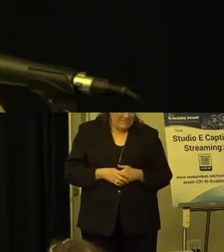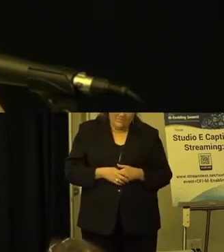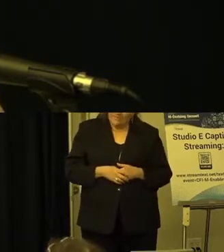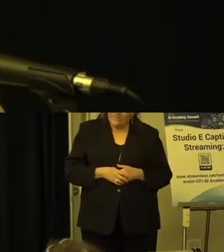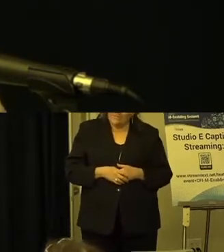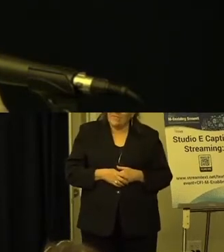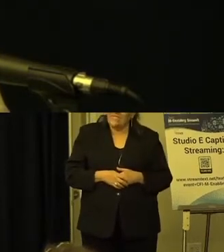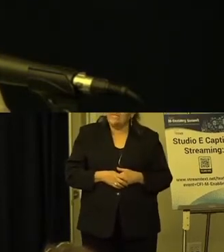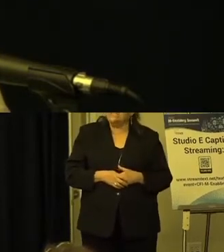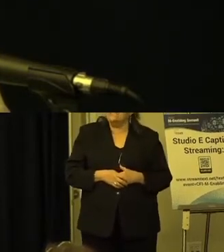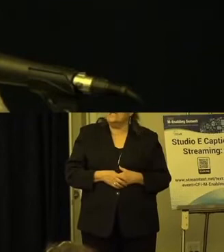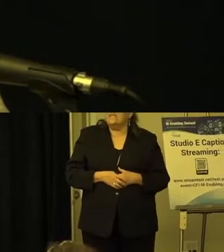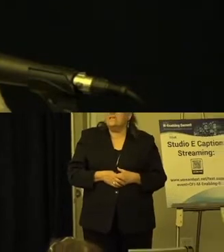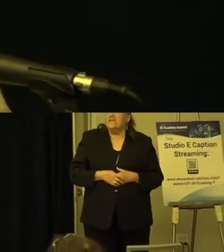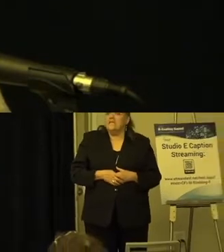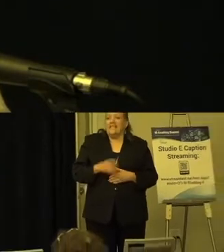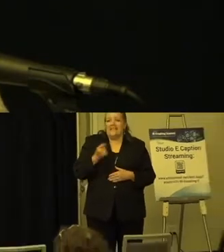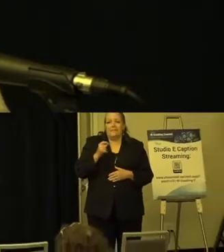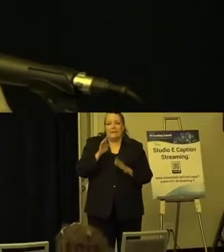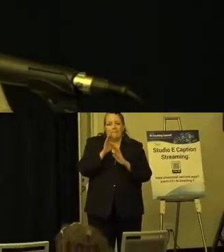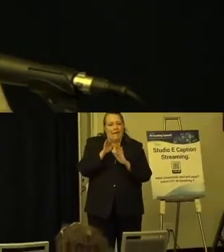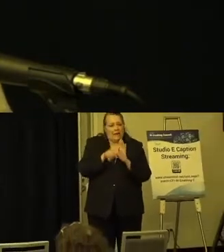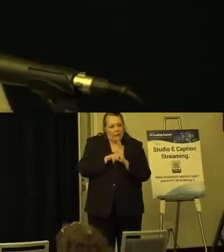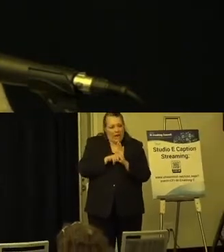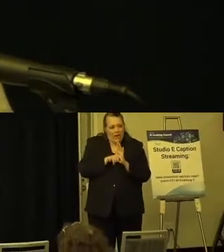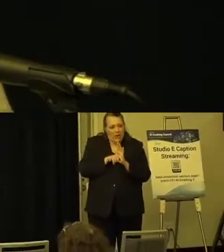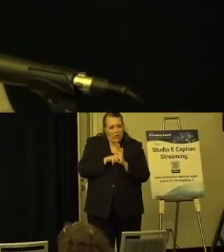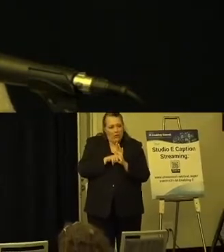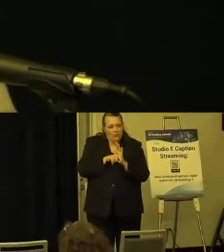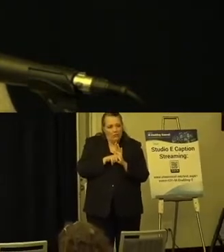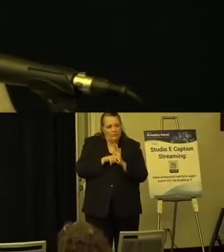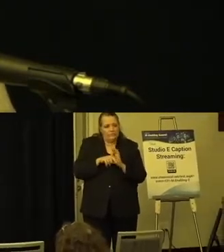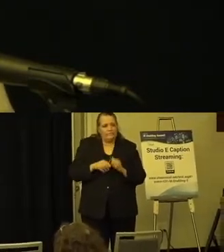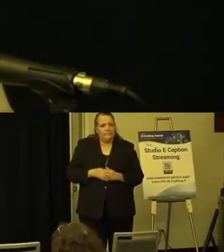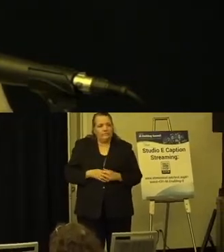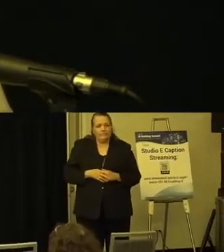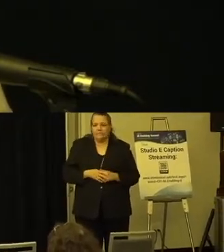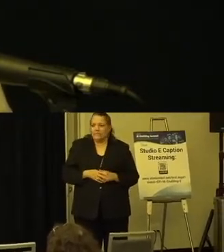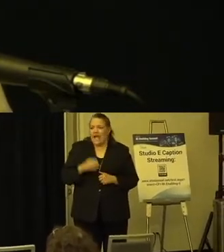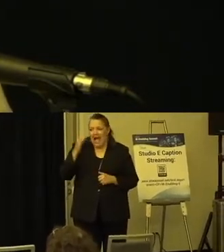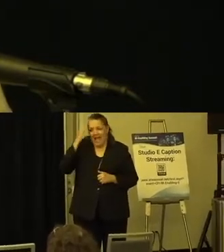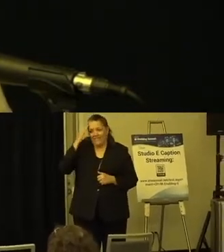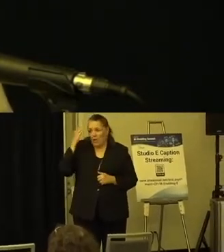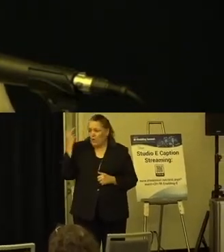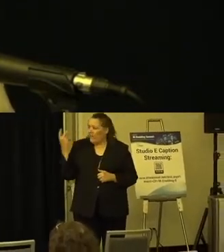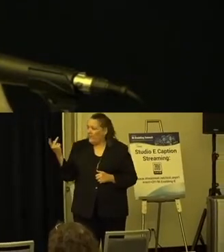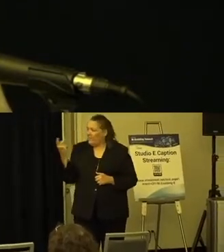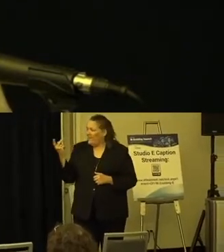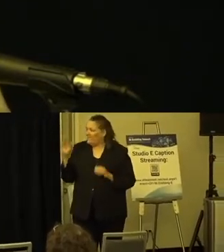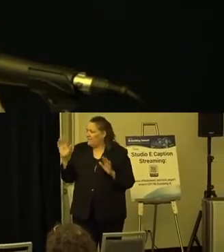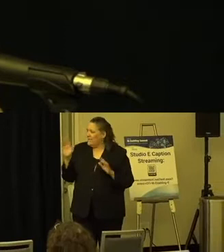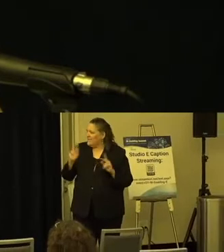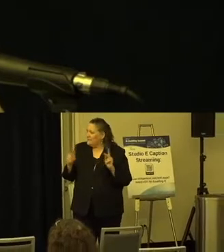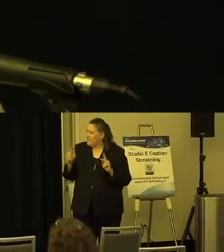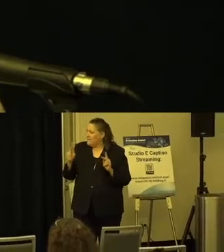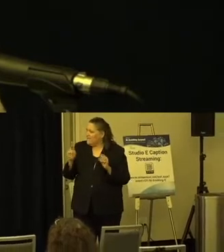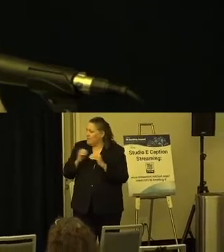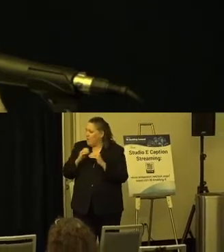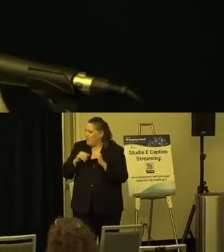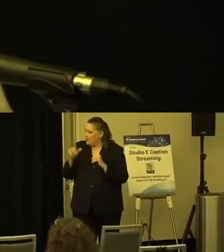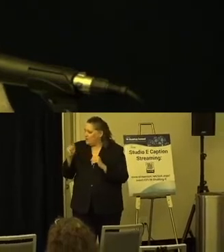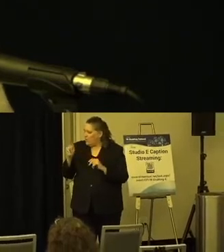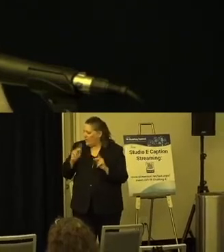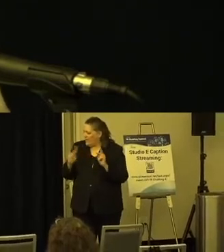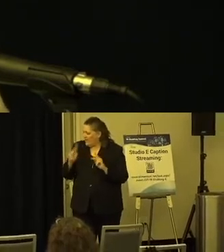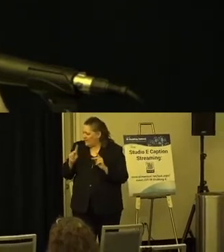Just to give a little bit of a background, I've known these two amazing people for over 20 years now. I've worked with